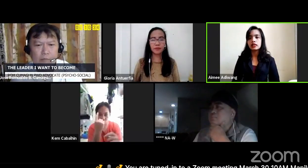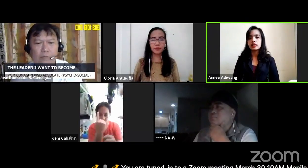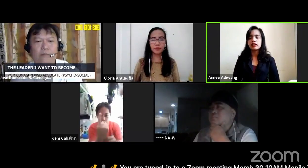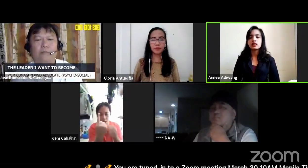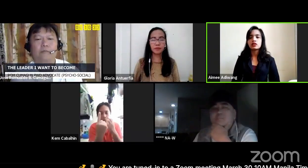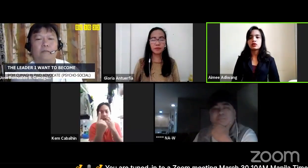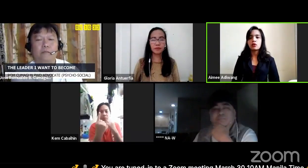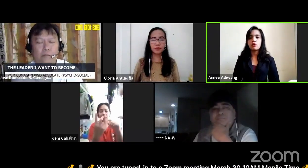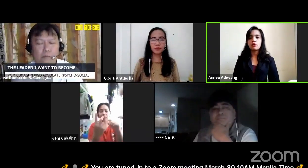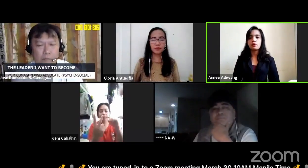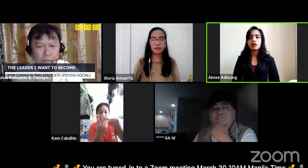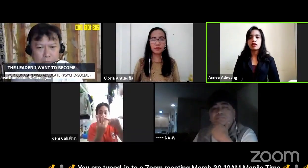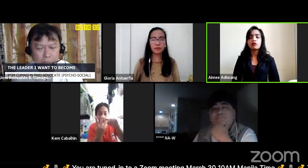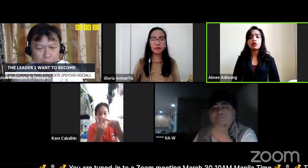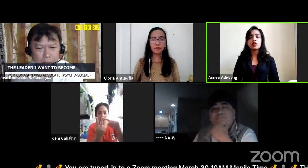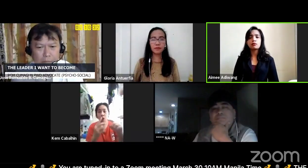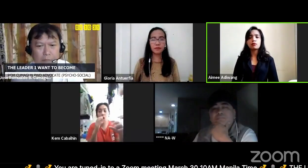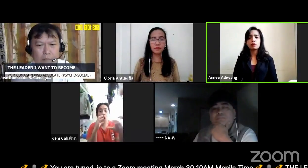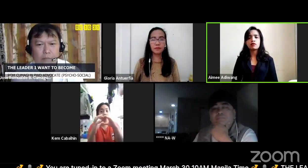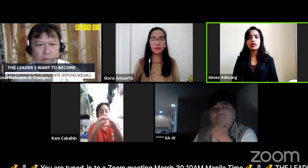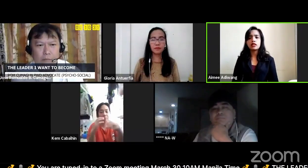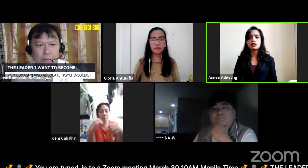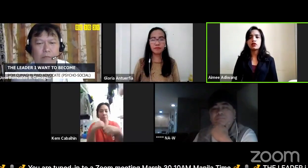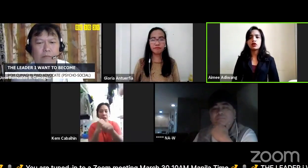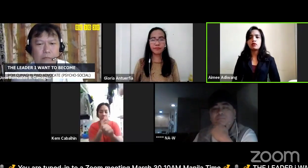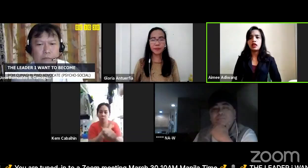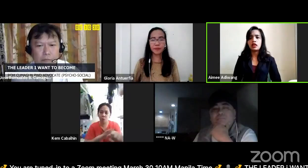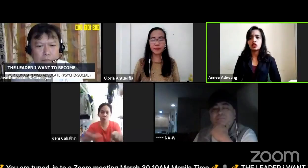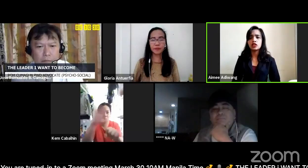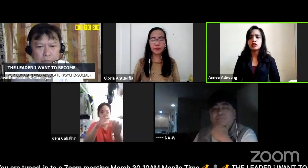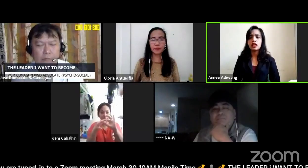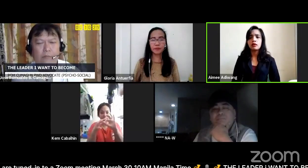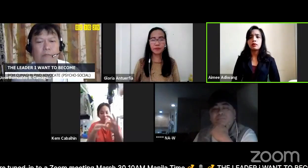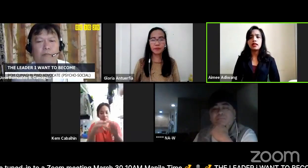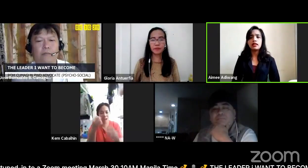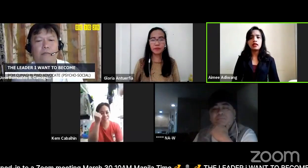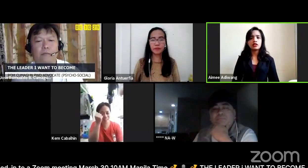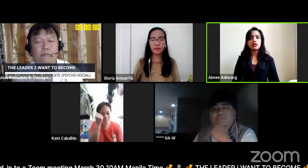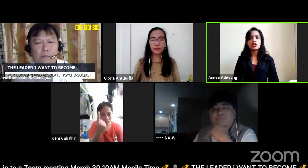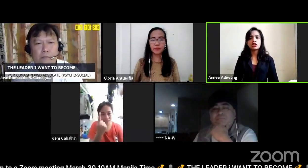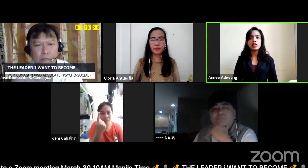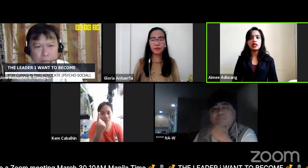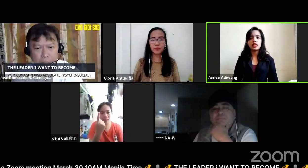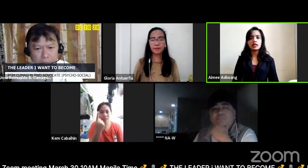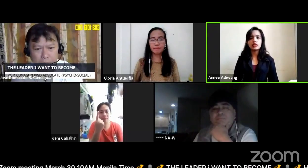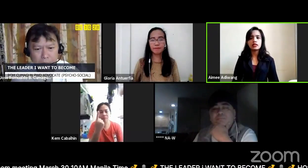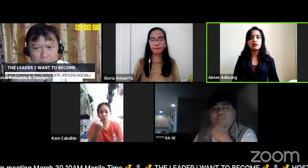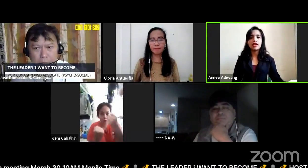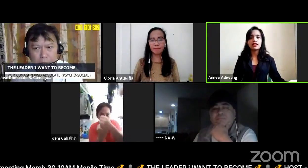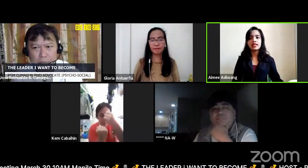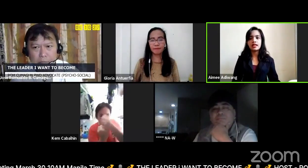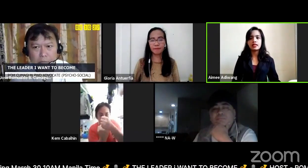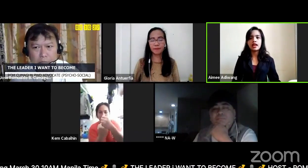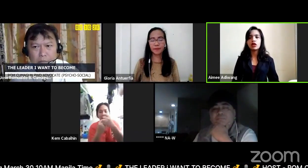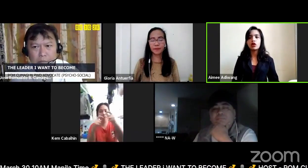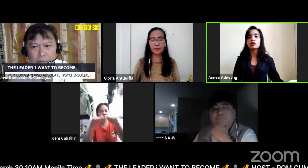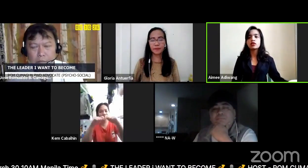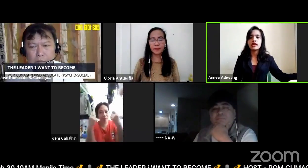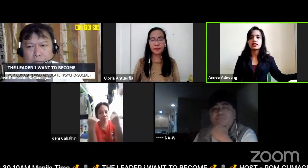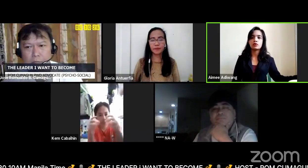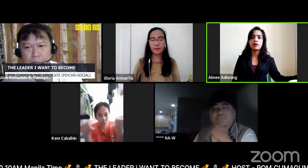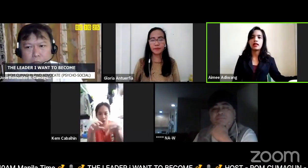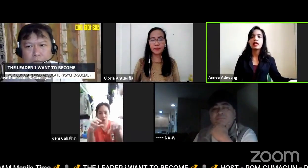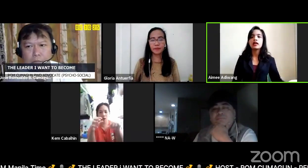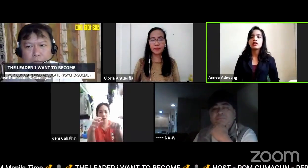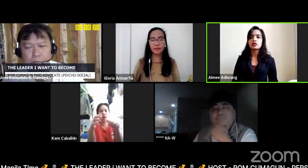universal. So, of course, the purpose of this is for communication. But in international, it's different signs. They have